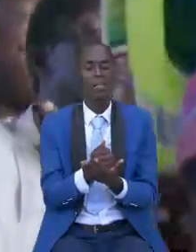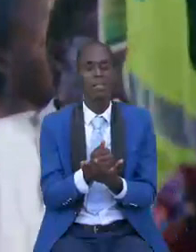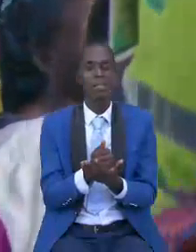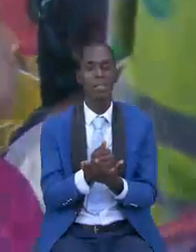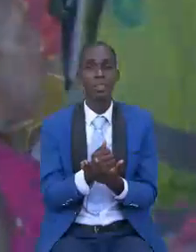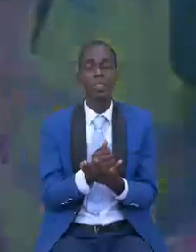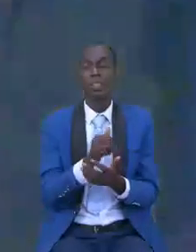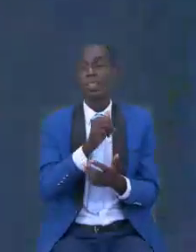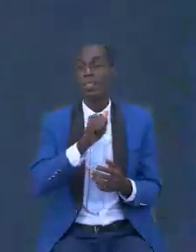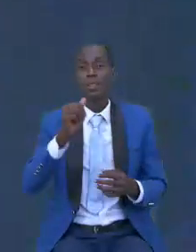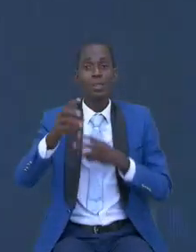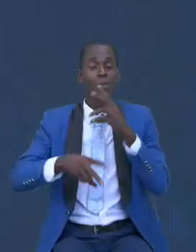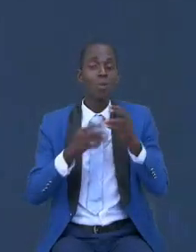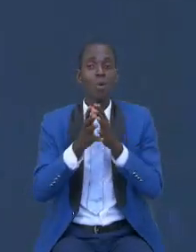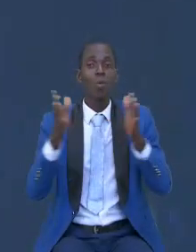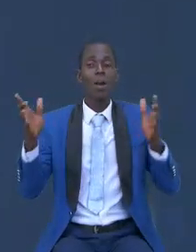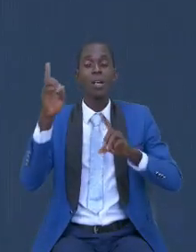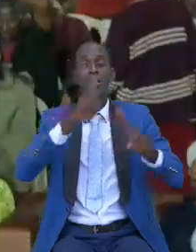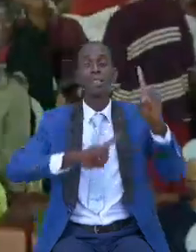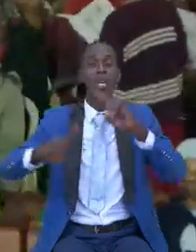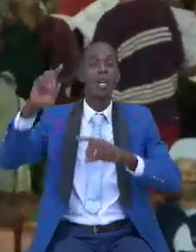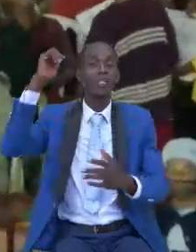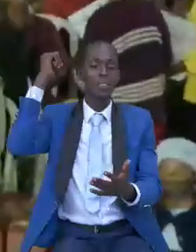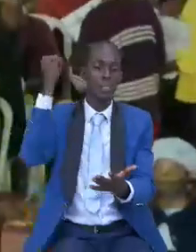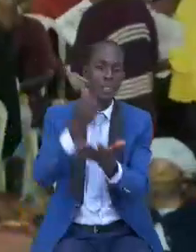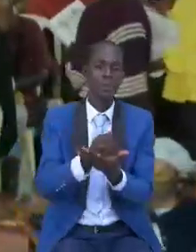A global amen.